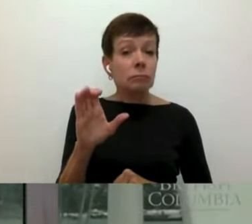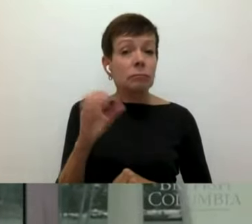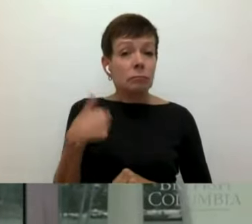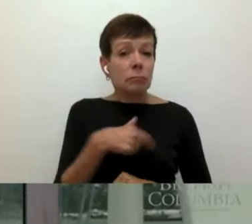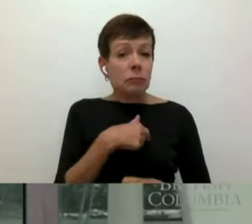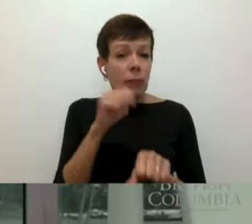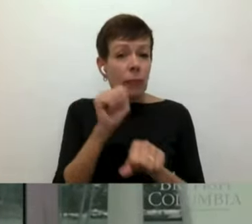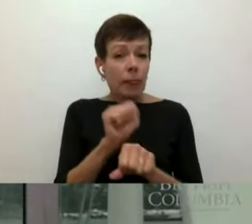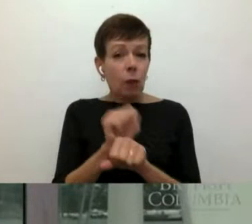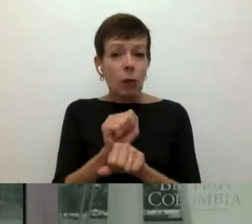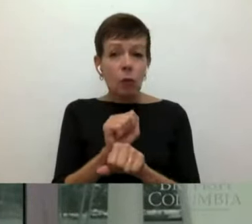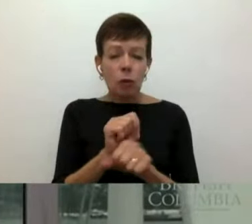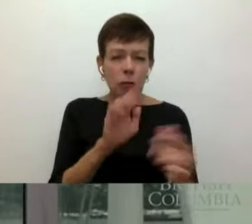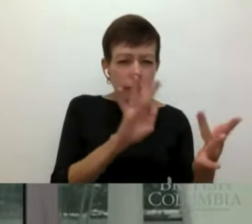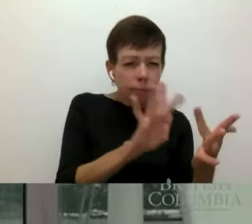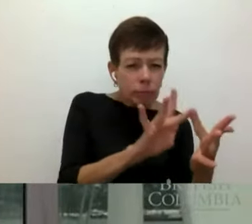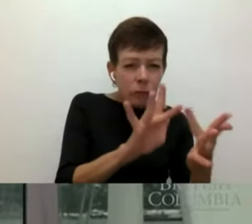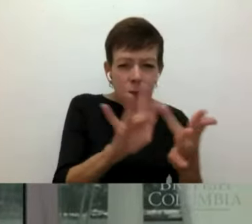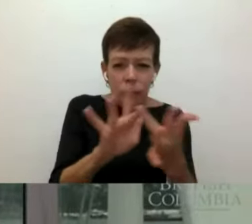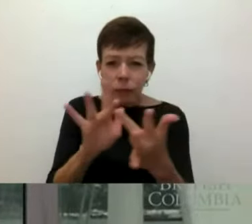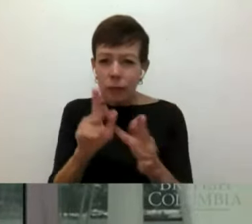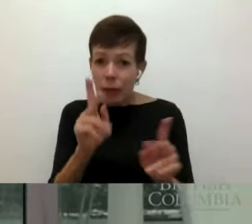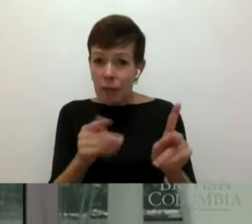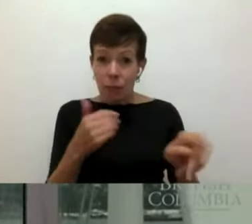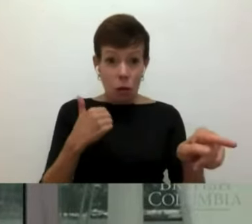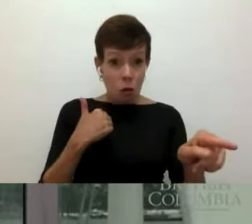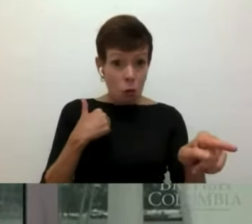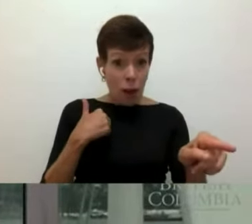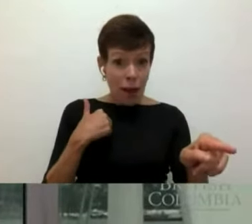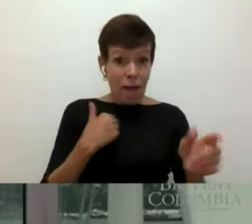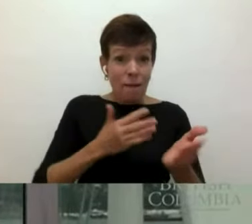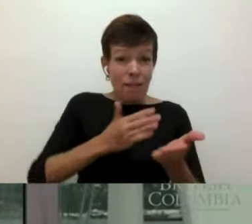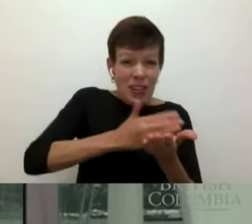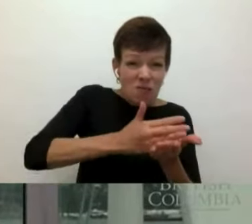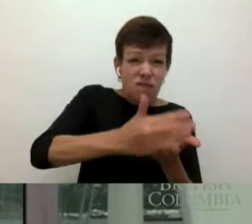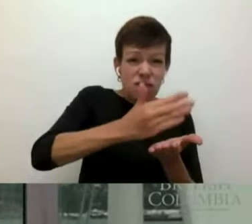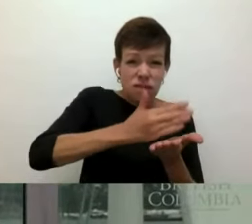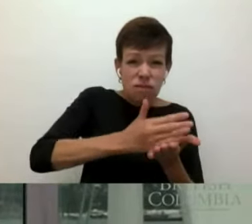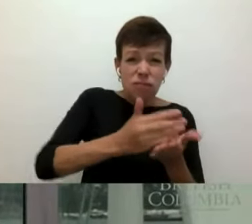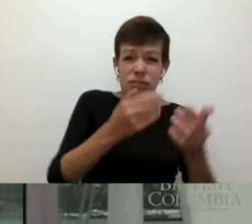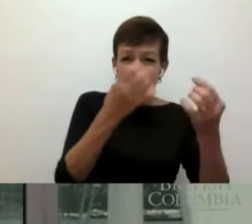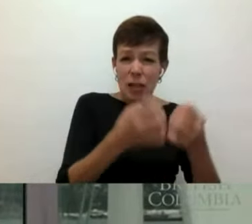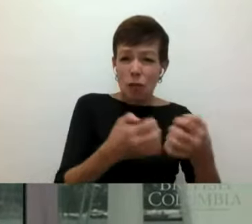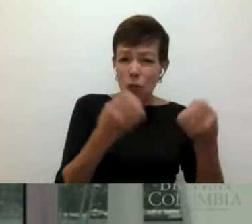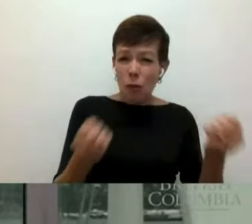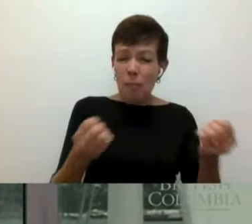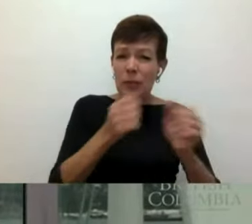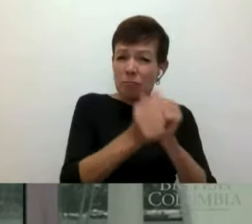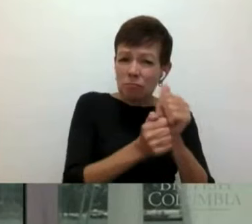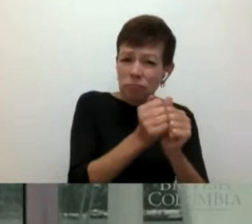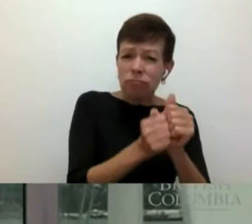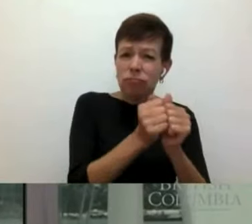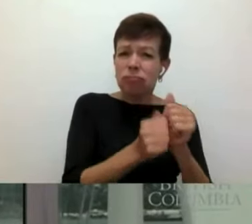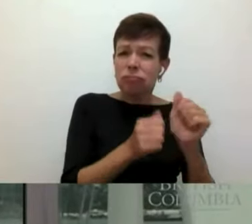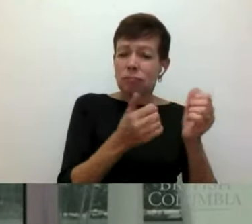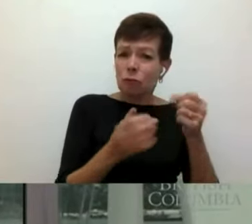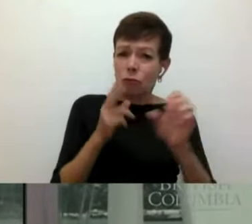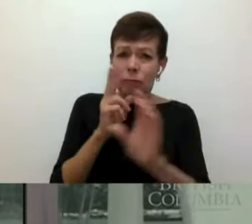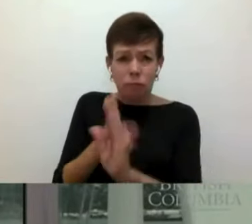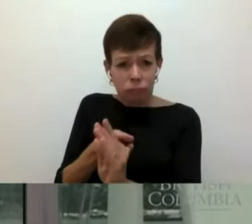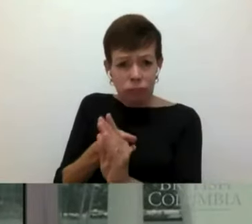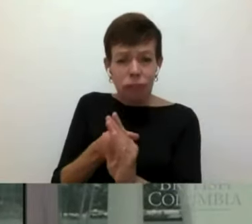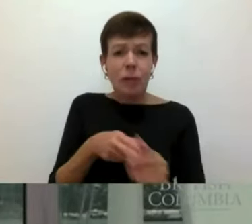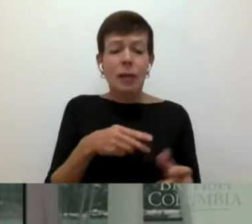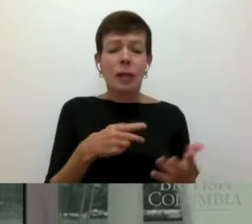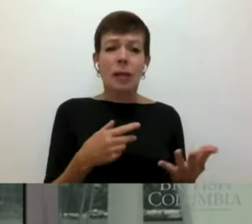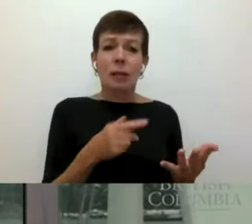works proactively to reach out to people with skills, with equipment to join the effort, but it's